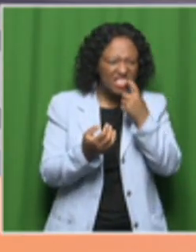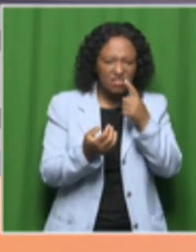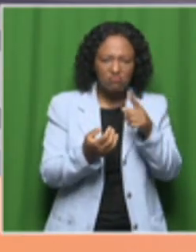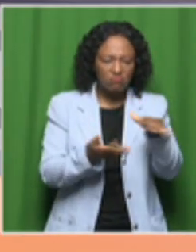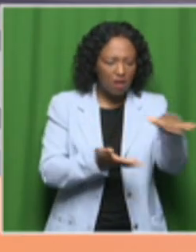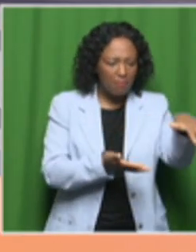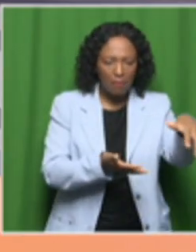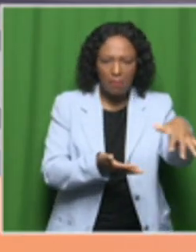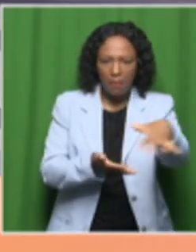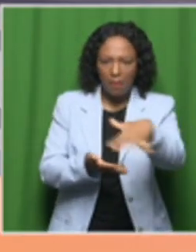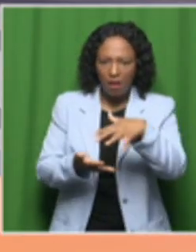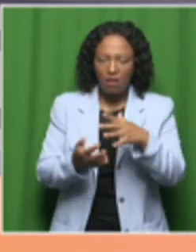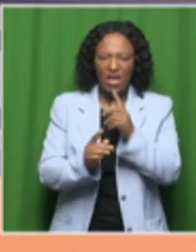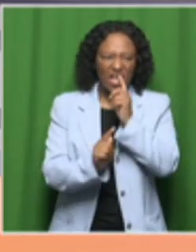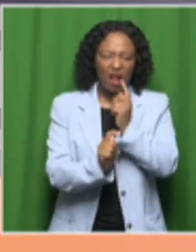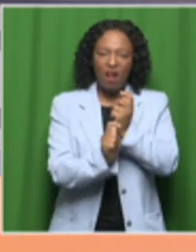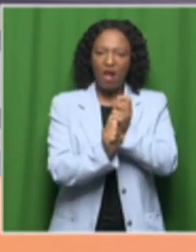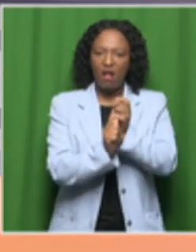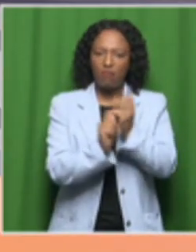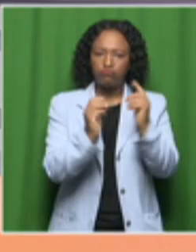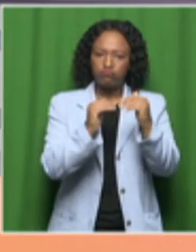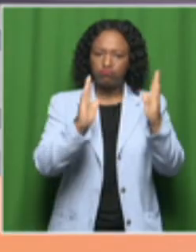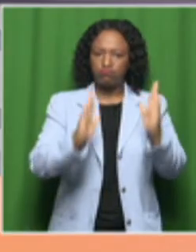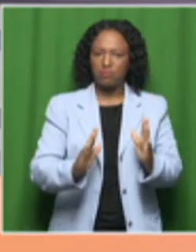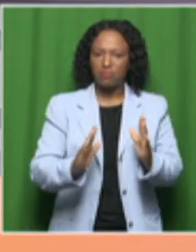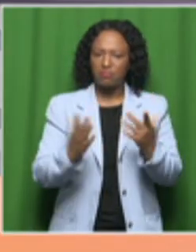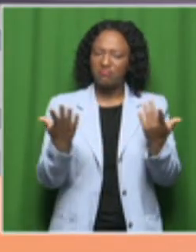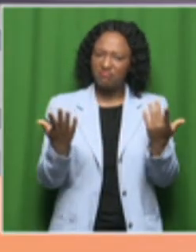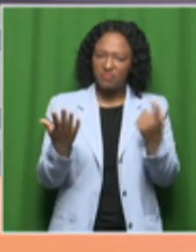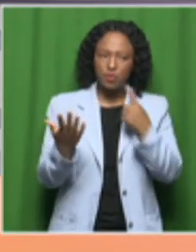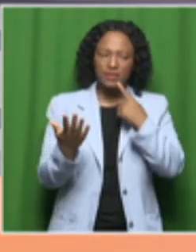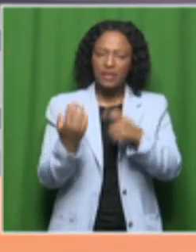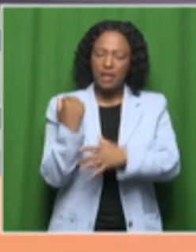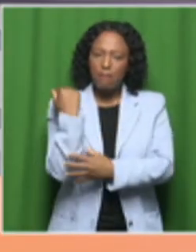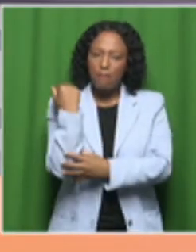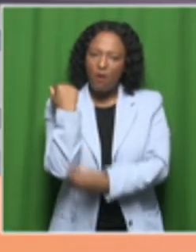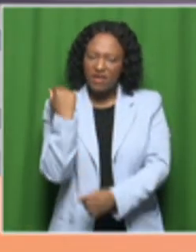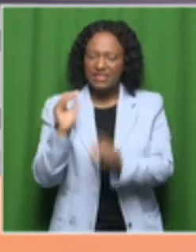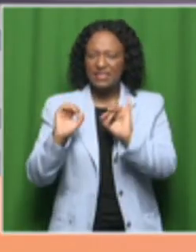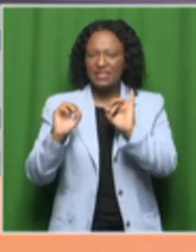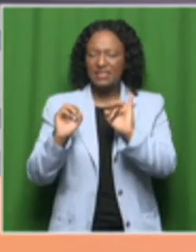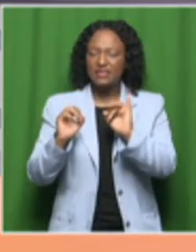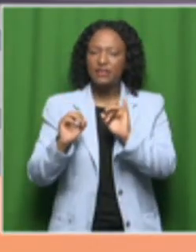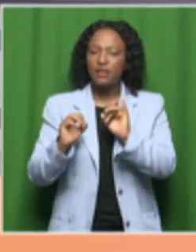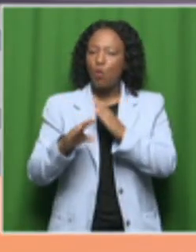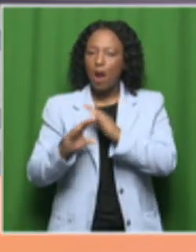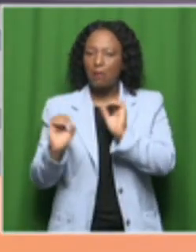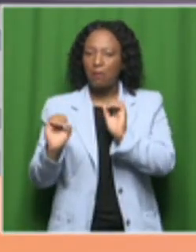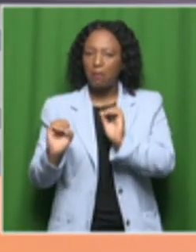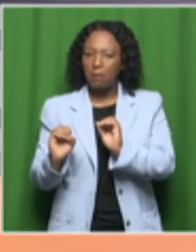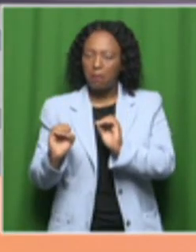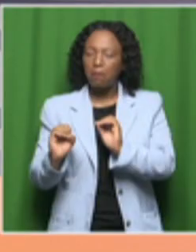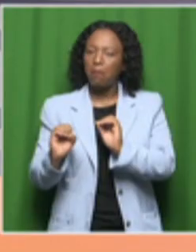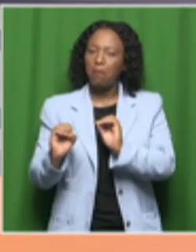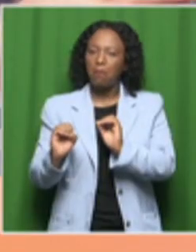know, many South Africans are faced with day in, day out. You're talking about triple threats of poverty, unemployment, inequality, perhaps even 30 years into our